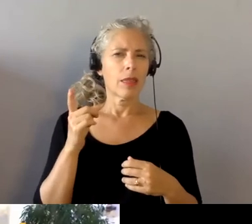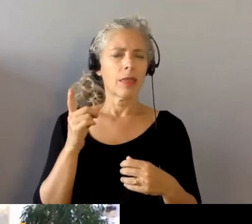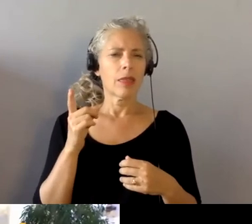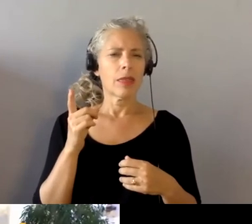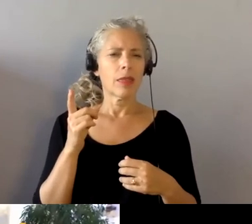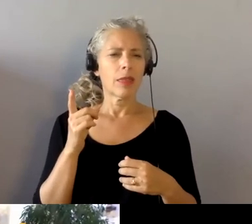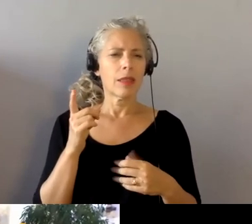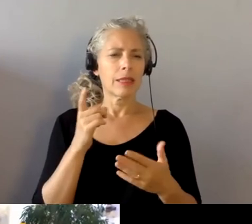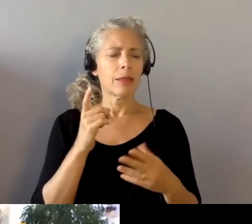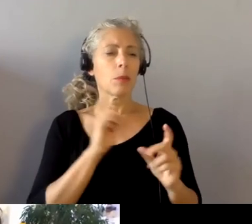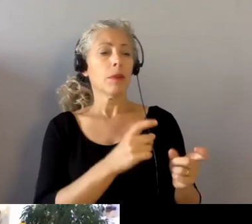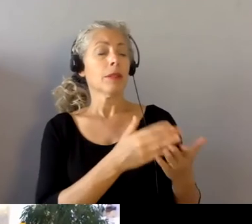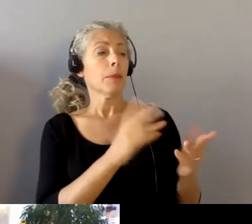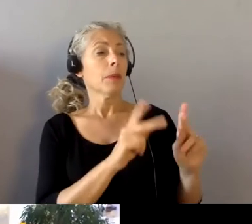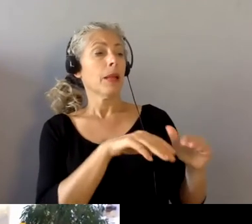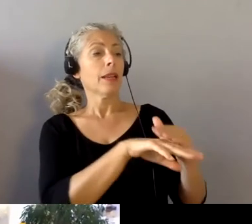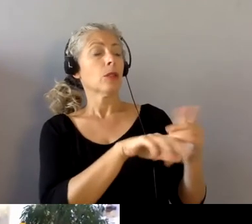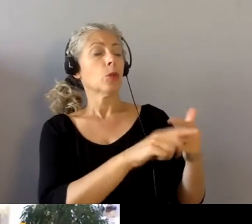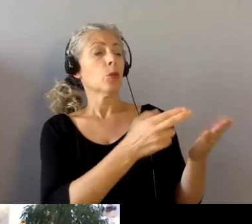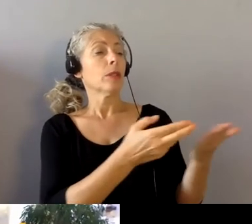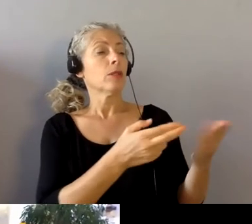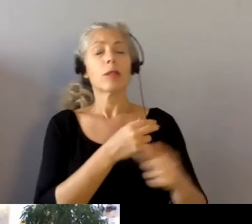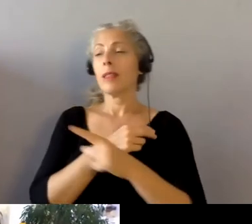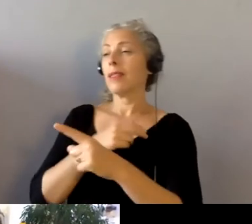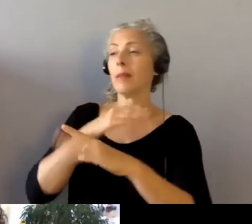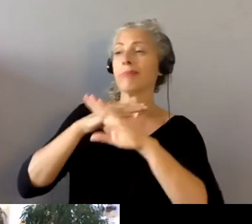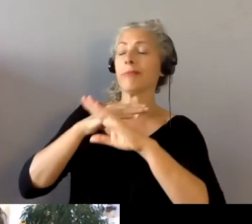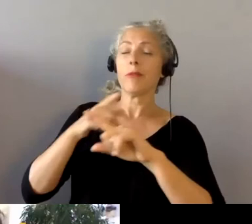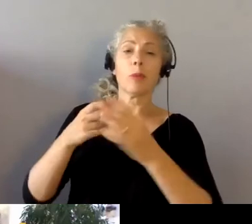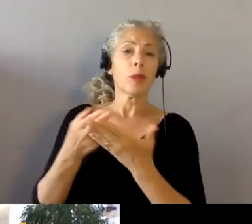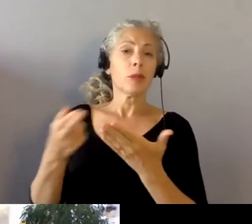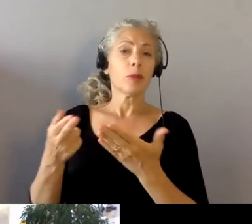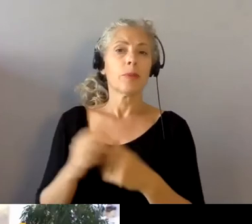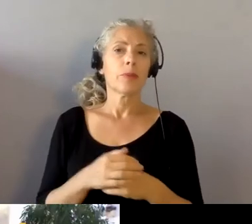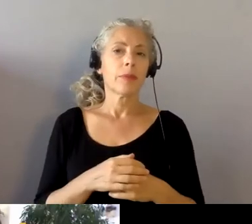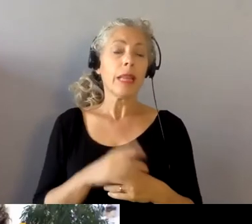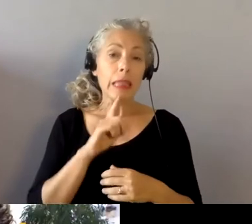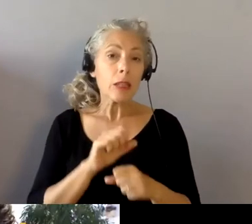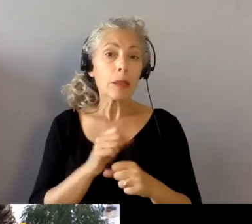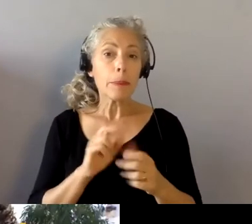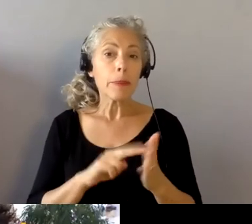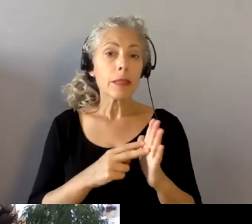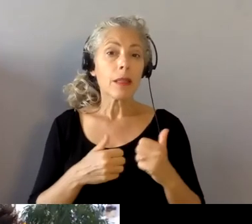give certain people certain access to resources and others not? And it literally means life or death.